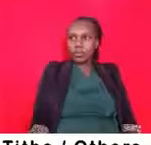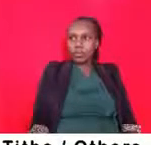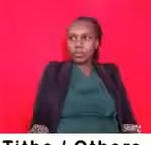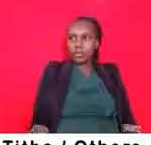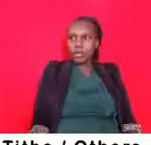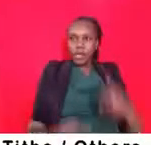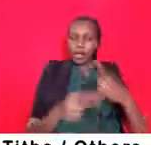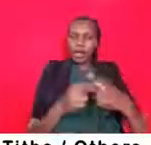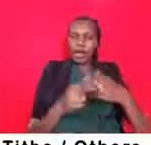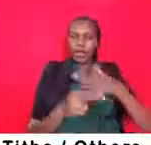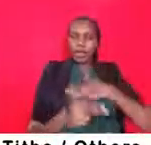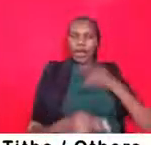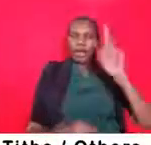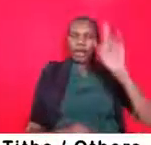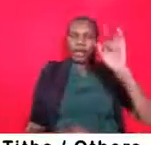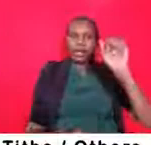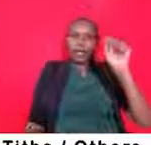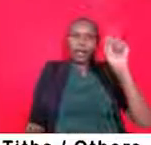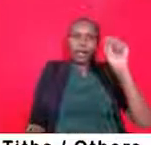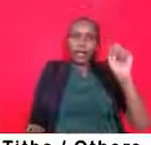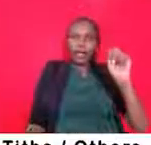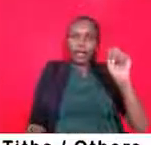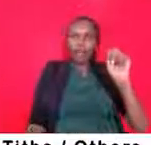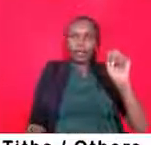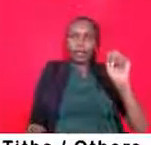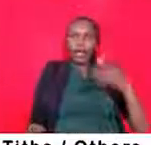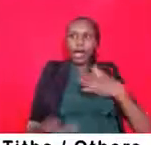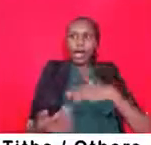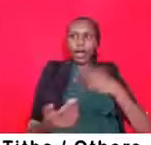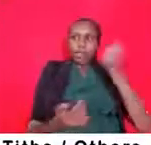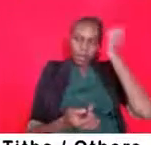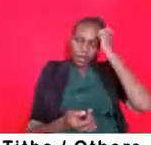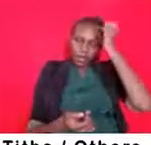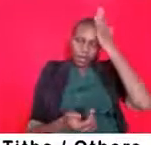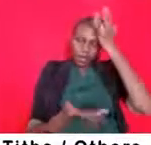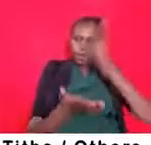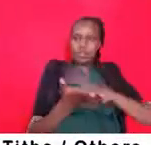Kwa majina naitwa Ryan Kihungi na niko na memory verse.